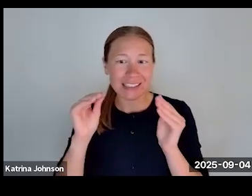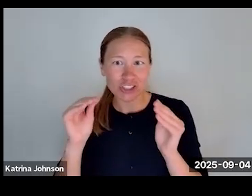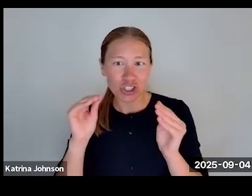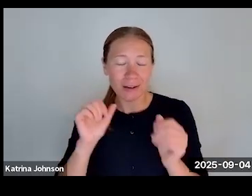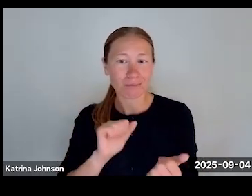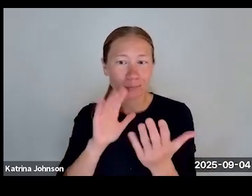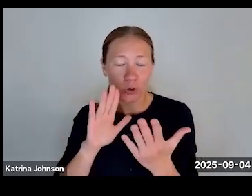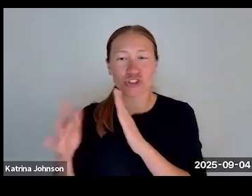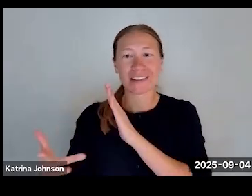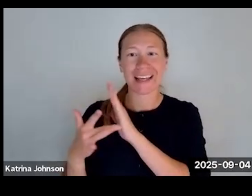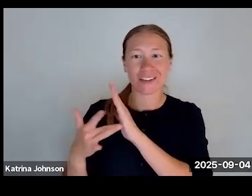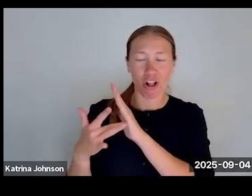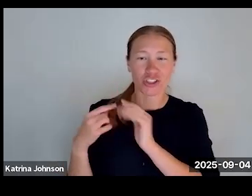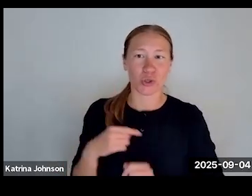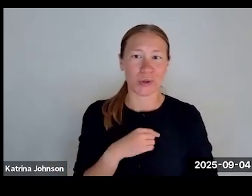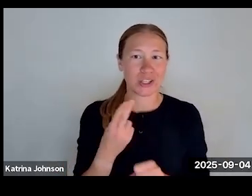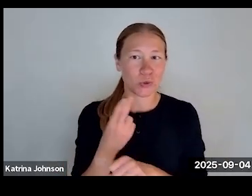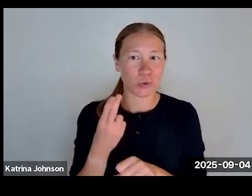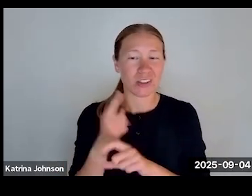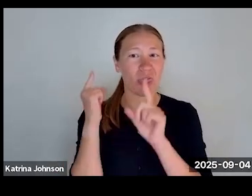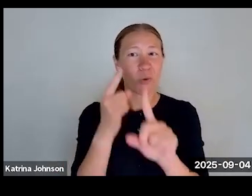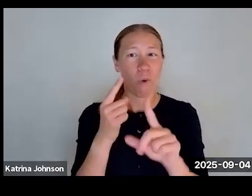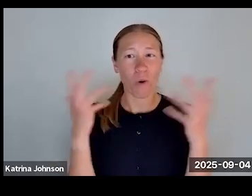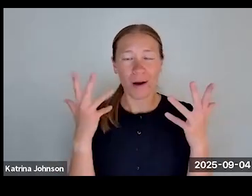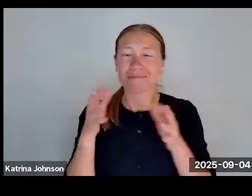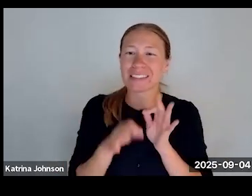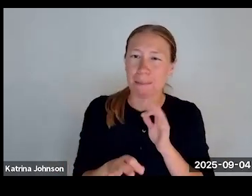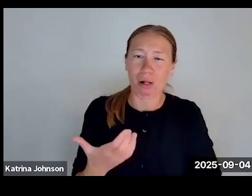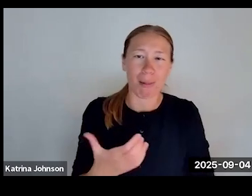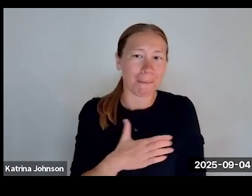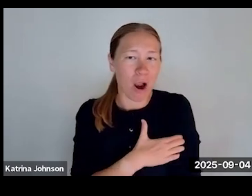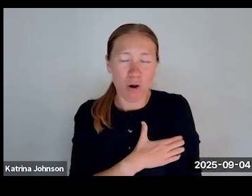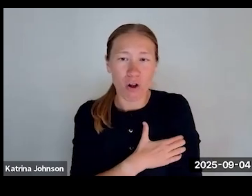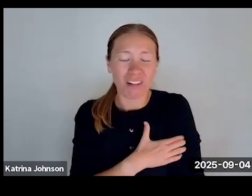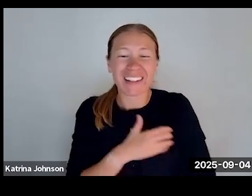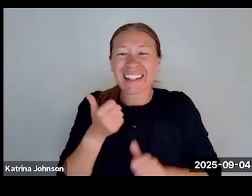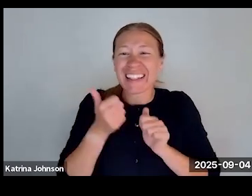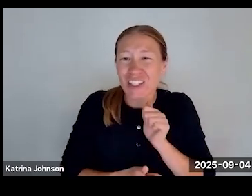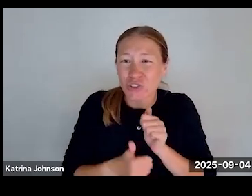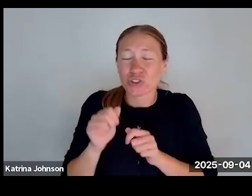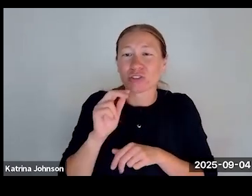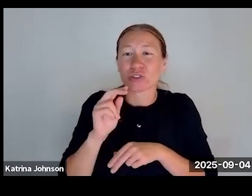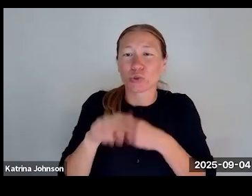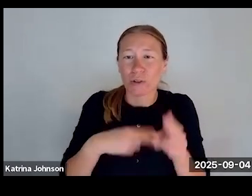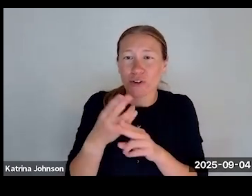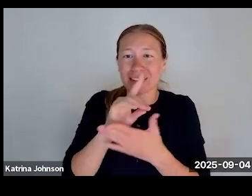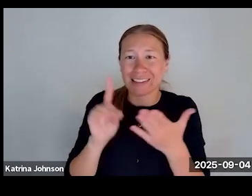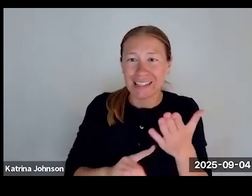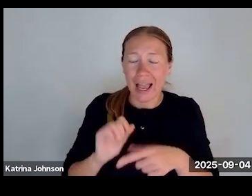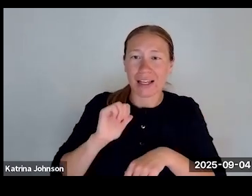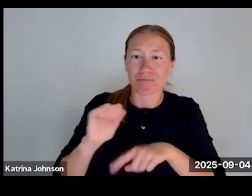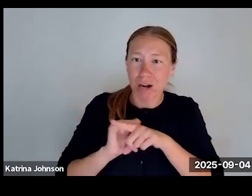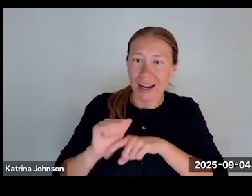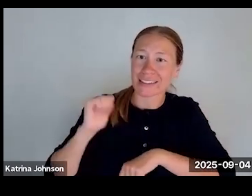use. The ultimate goal is simple but powerful. Every universal design practice we put into place should